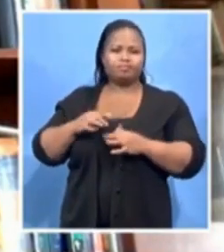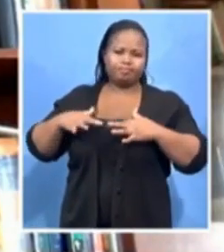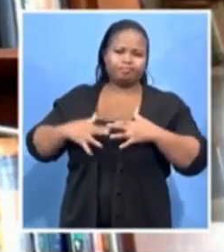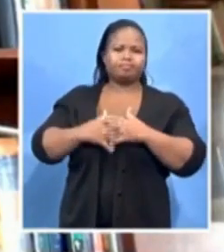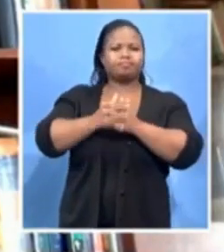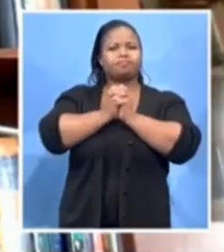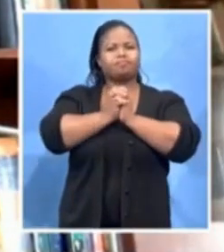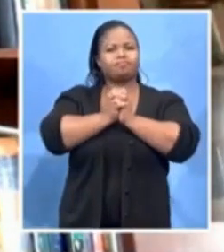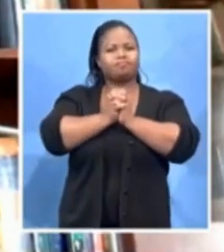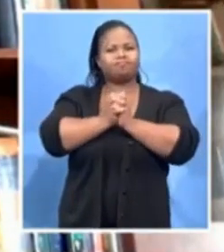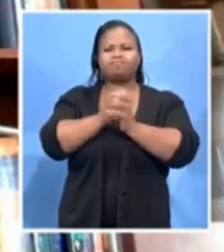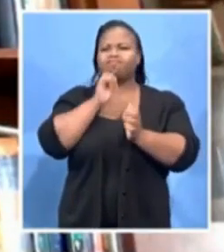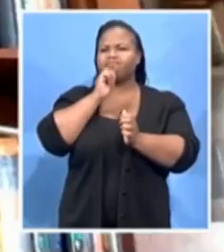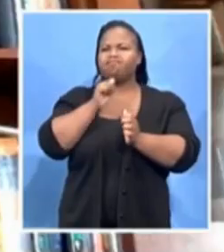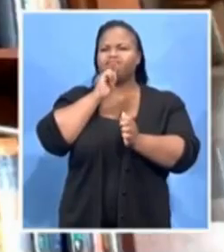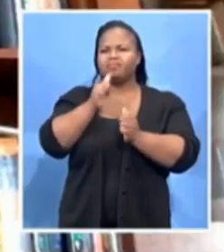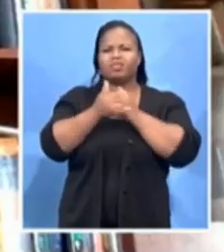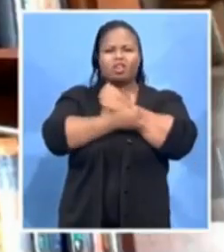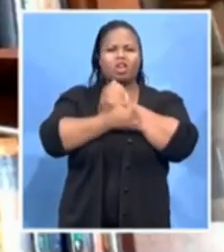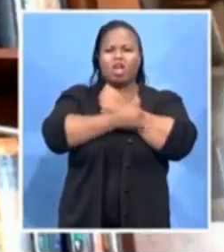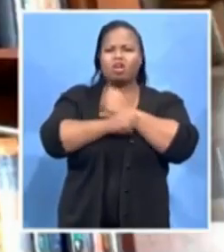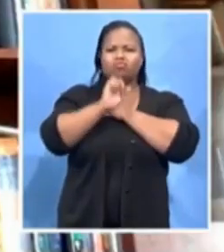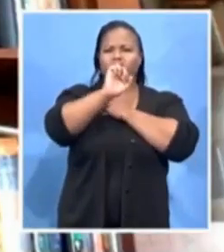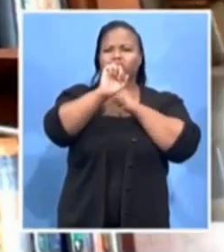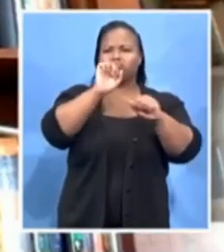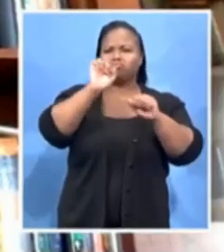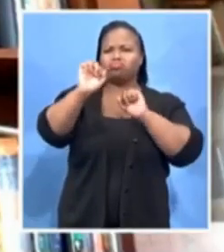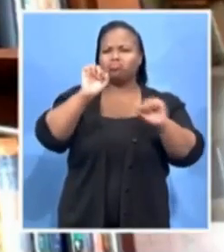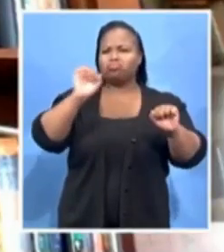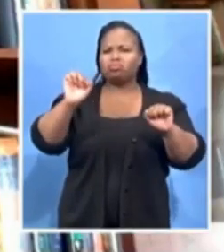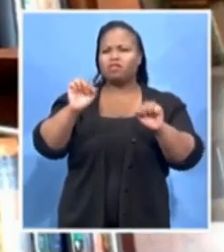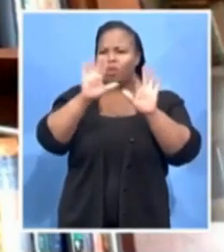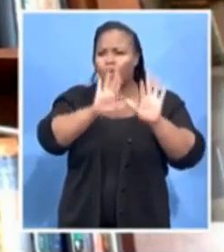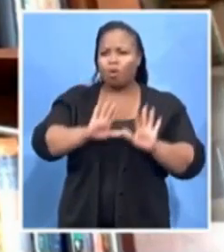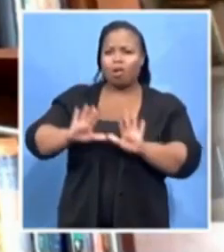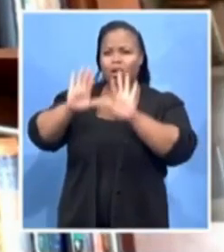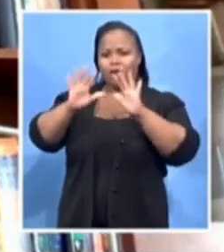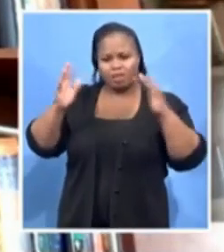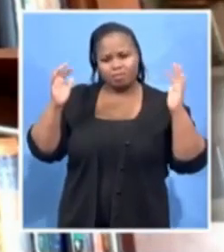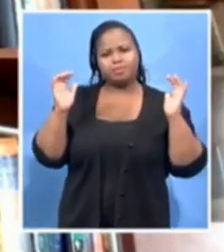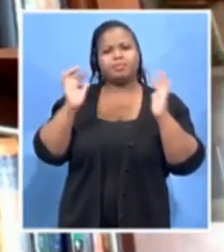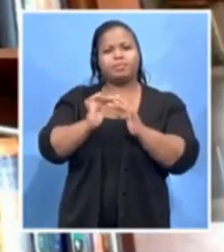were geographically resident, to talk about Africa. The